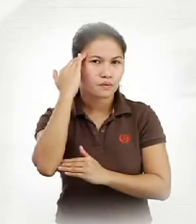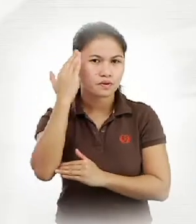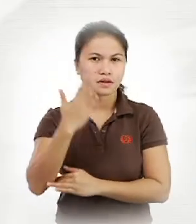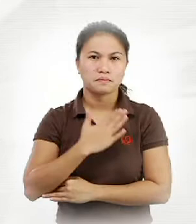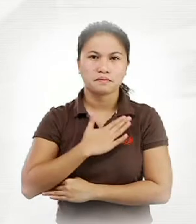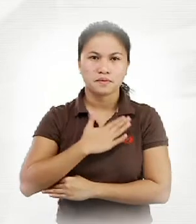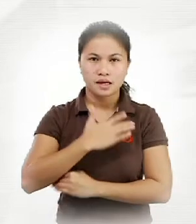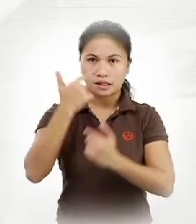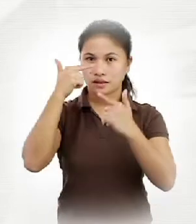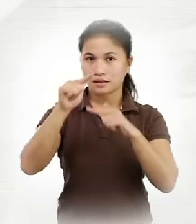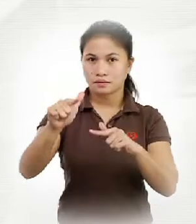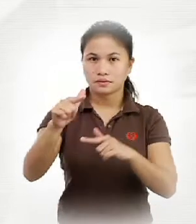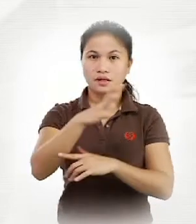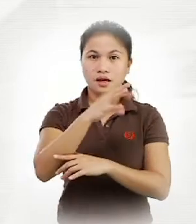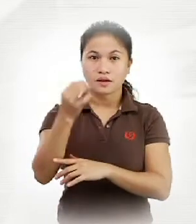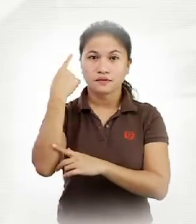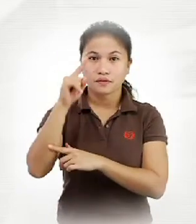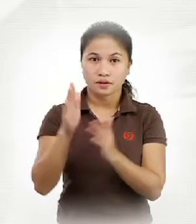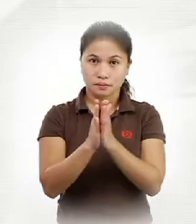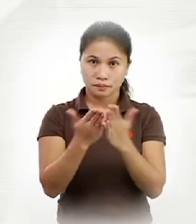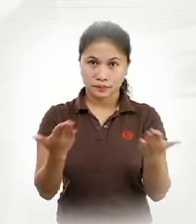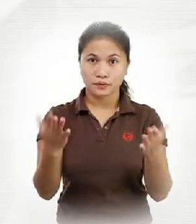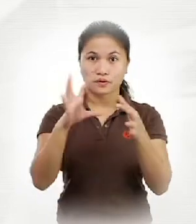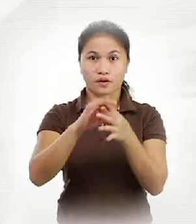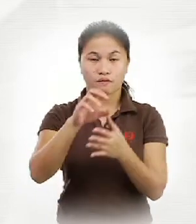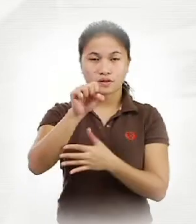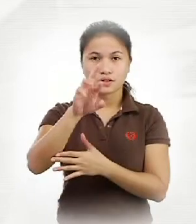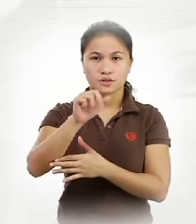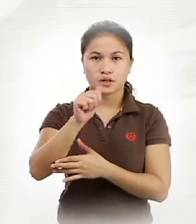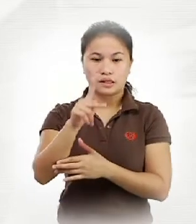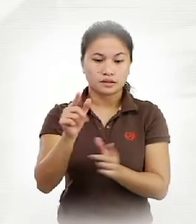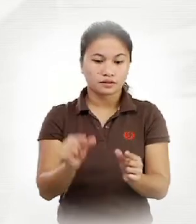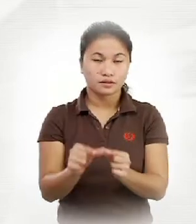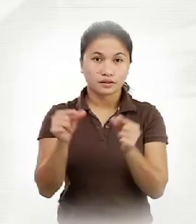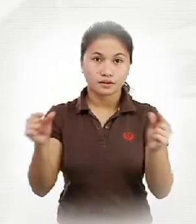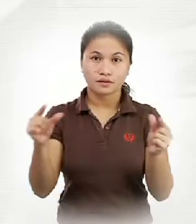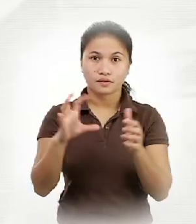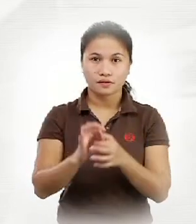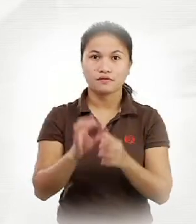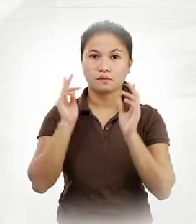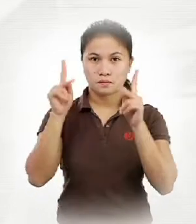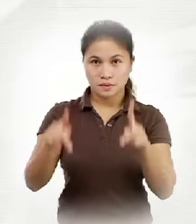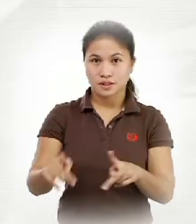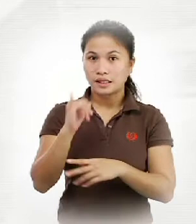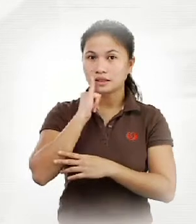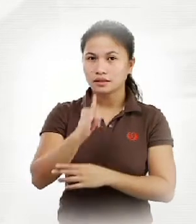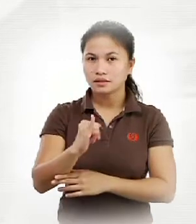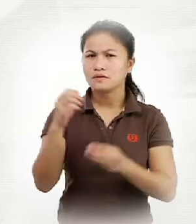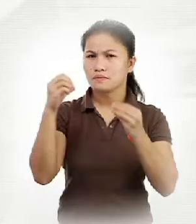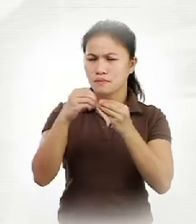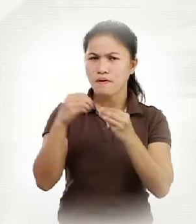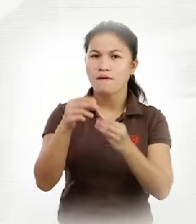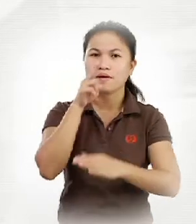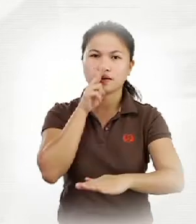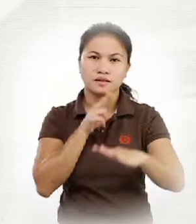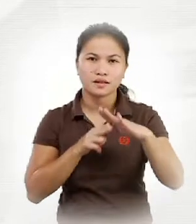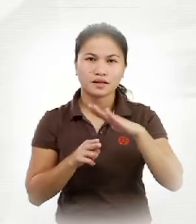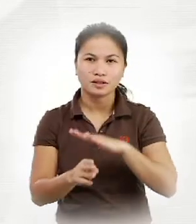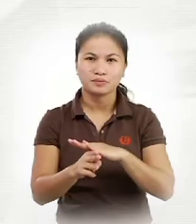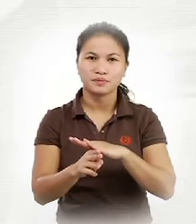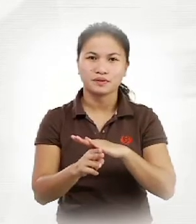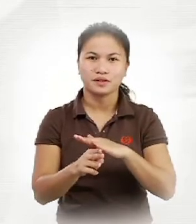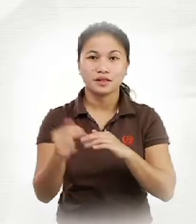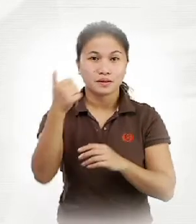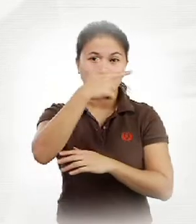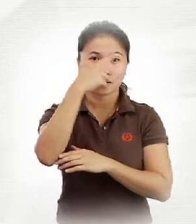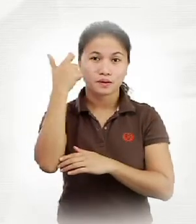And for the book of Sirach, the greater a person is, the more humble he or she should be. For